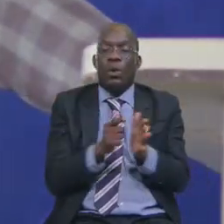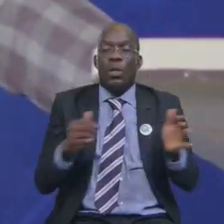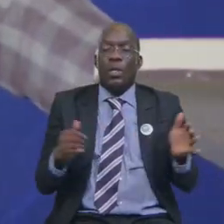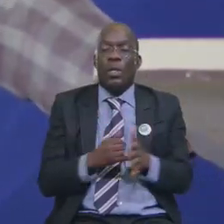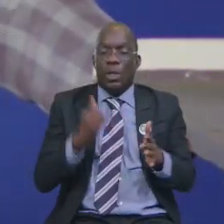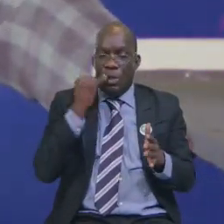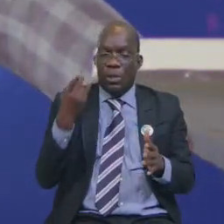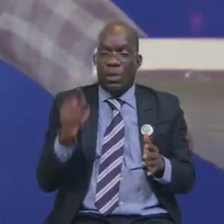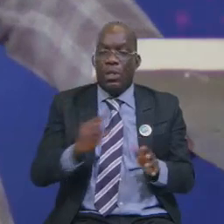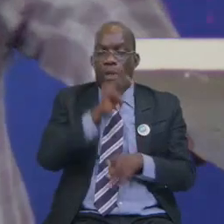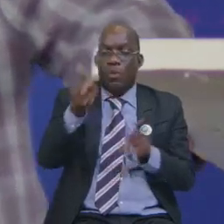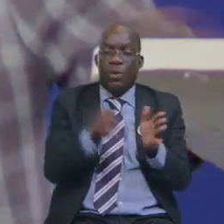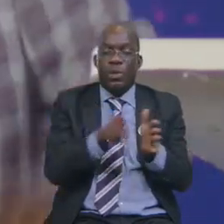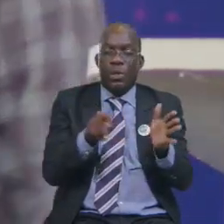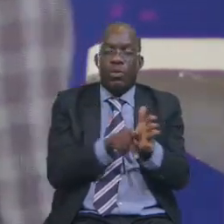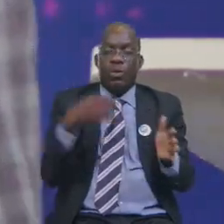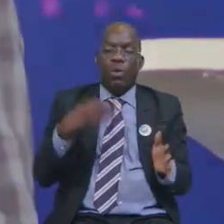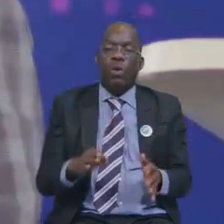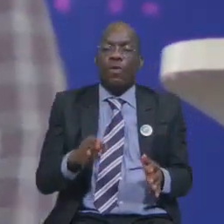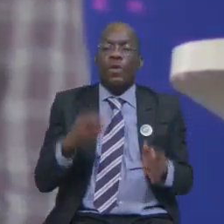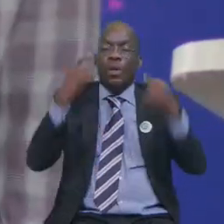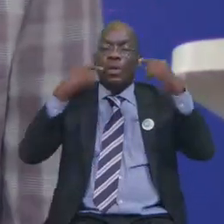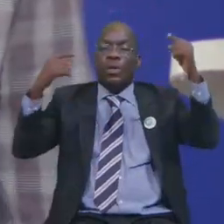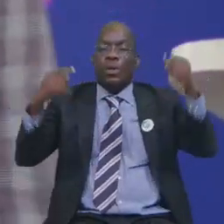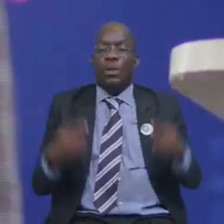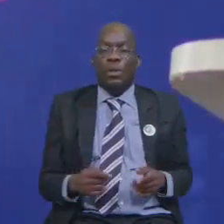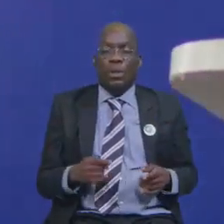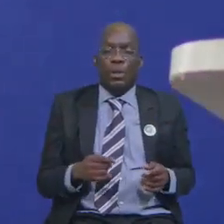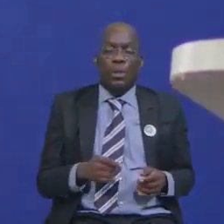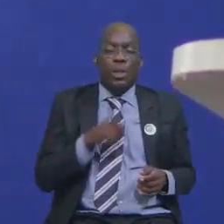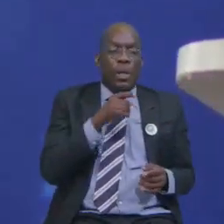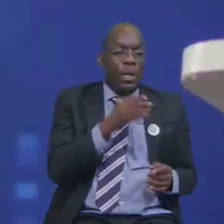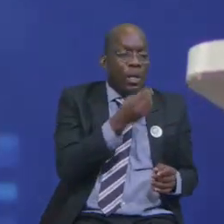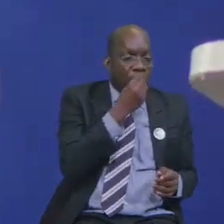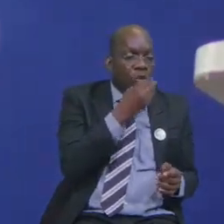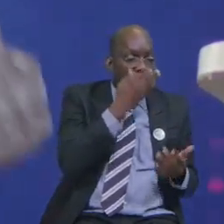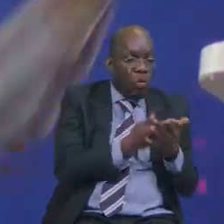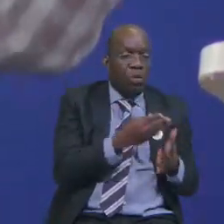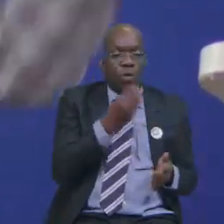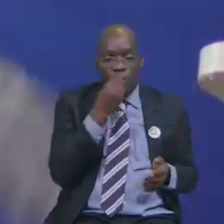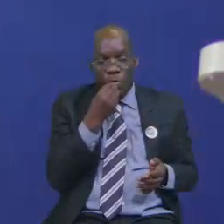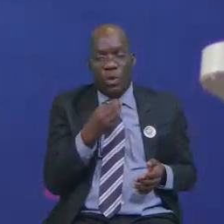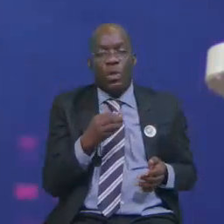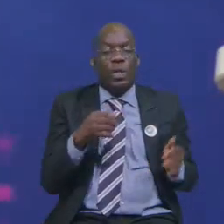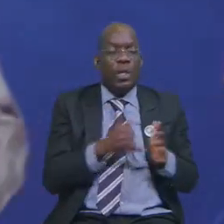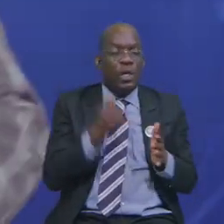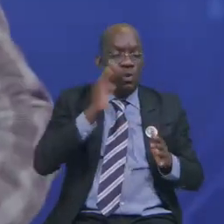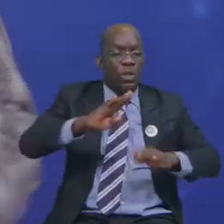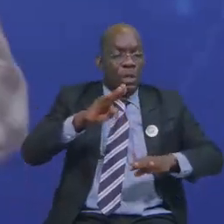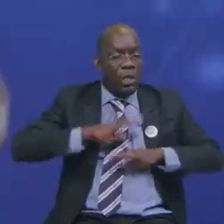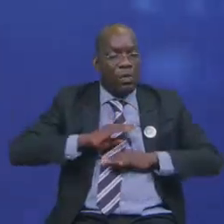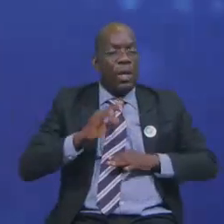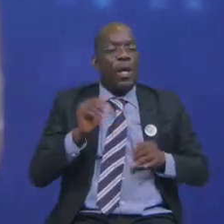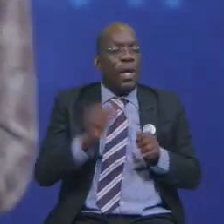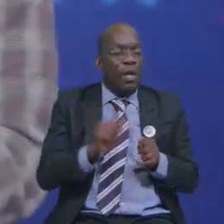of success. It's just like eat good food, balanced diet. It will nourish every part of